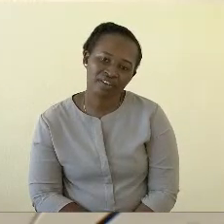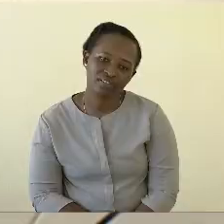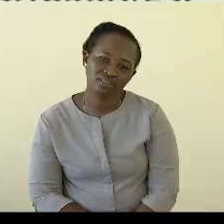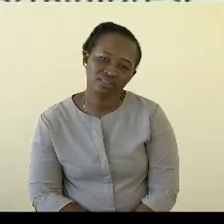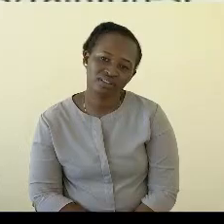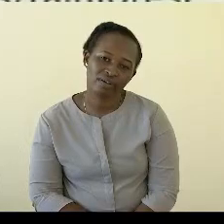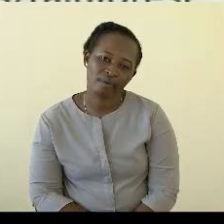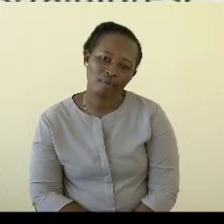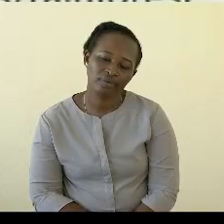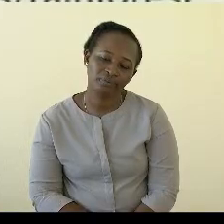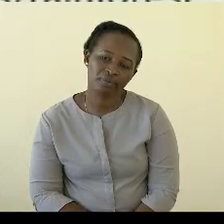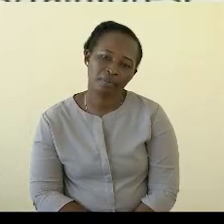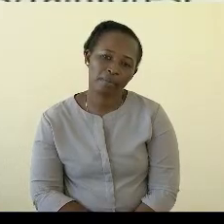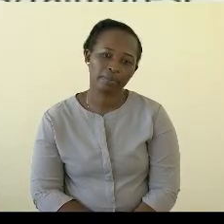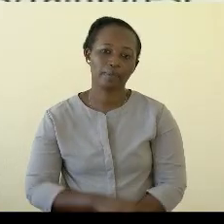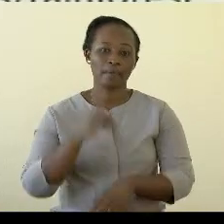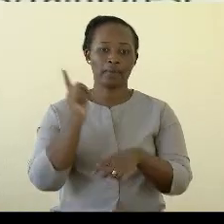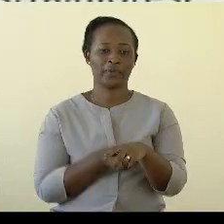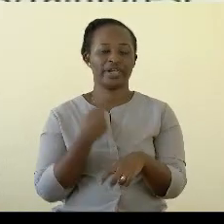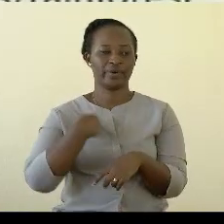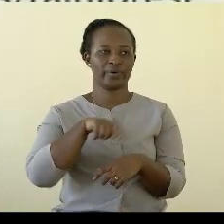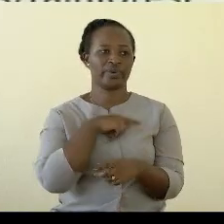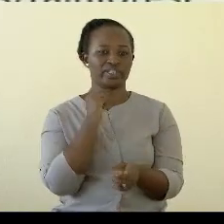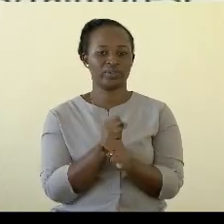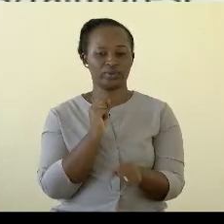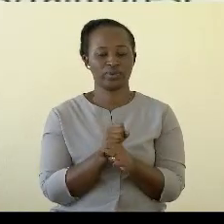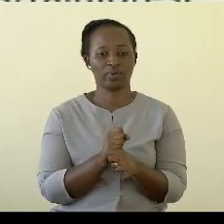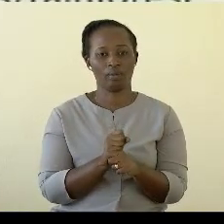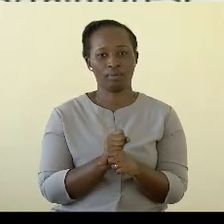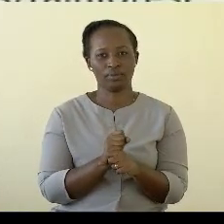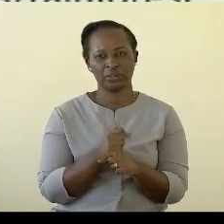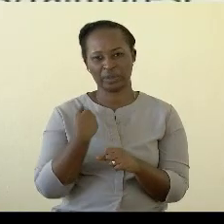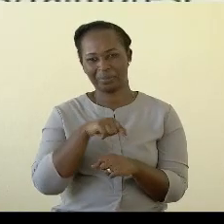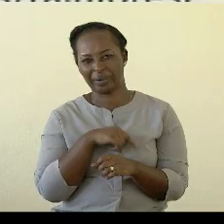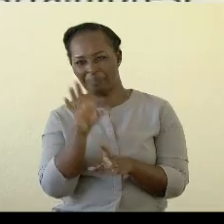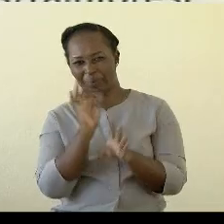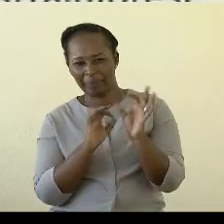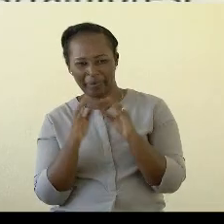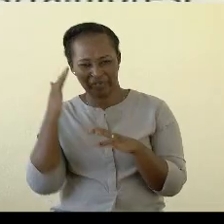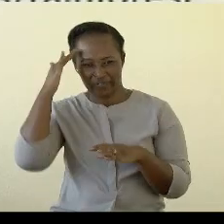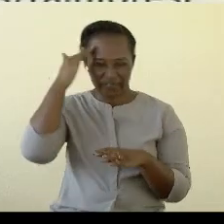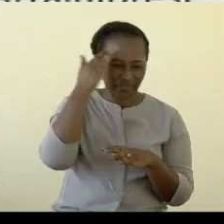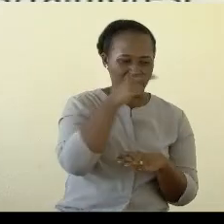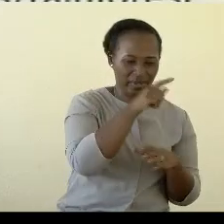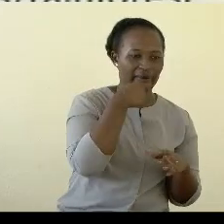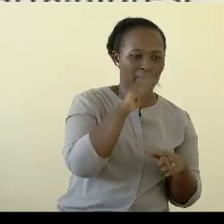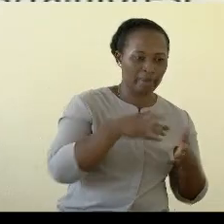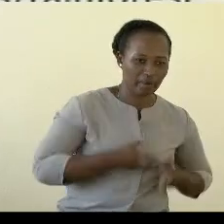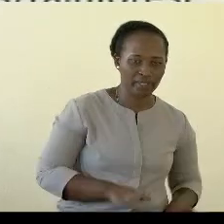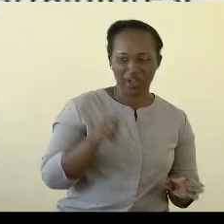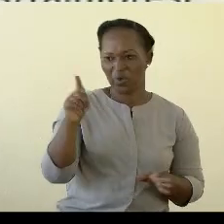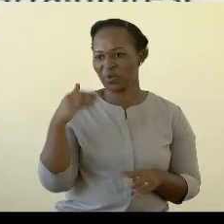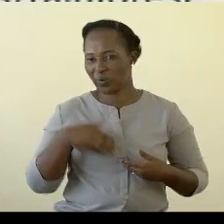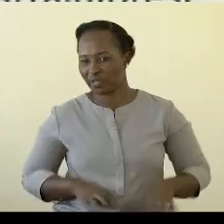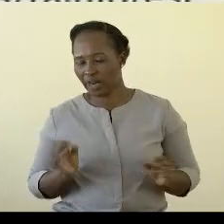So, when we do artificial selection, when we force who to produce and who should not produce, we reduce on